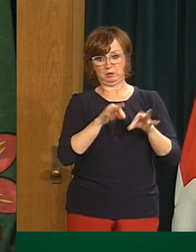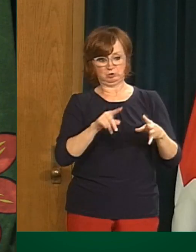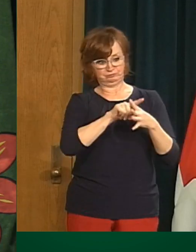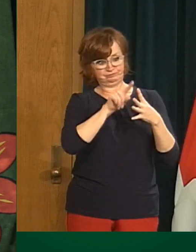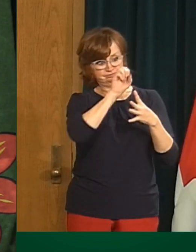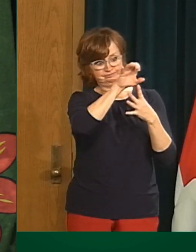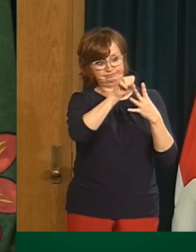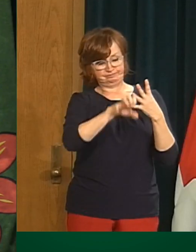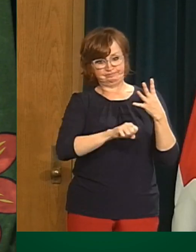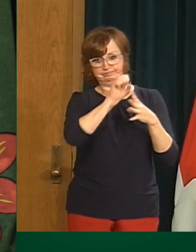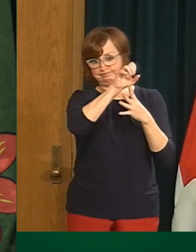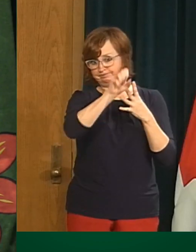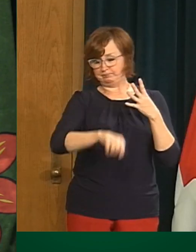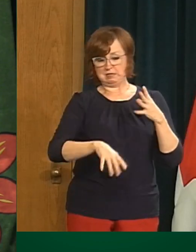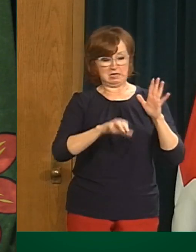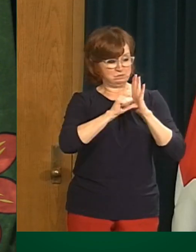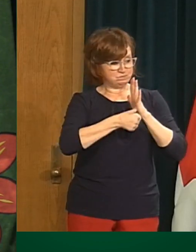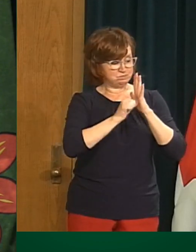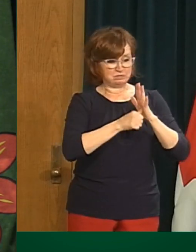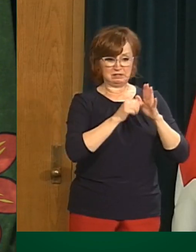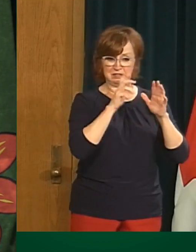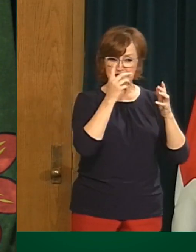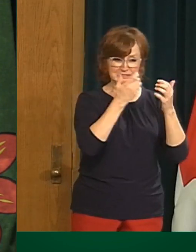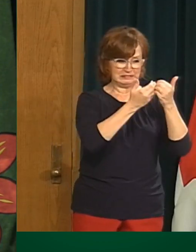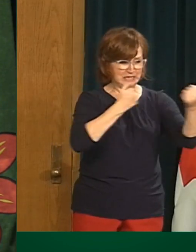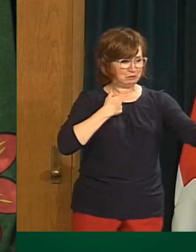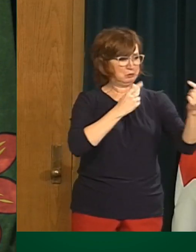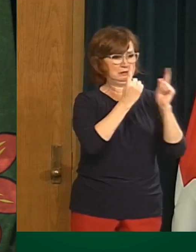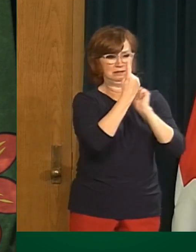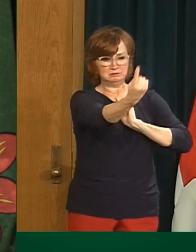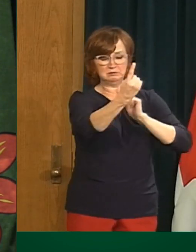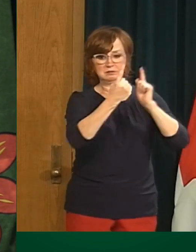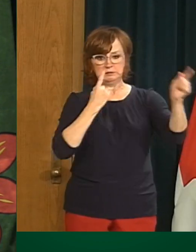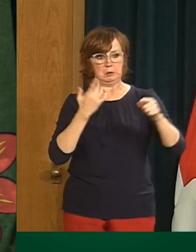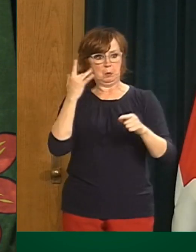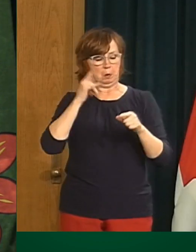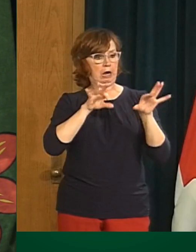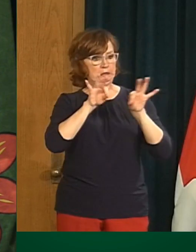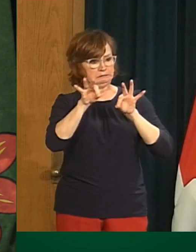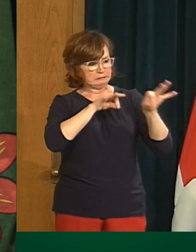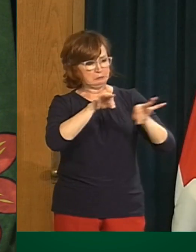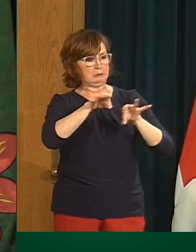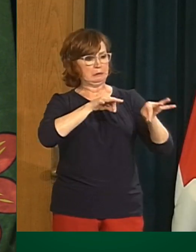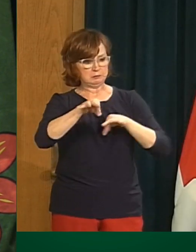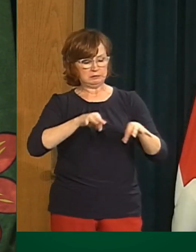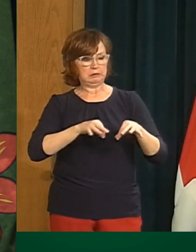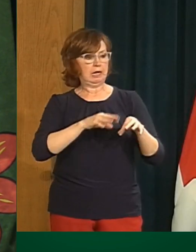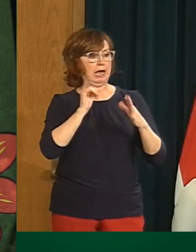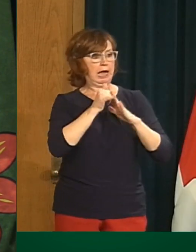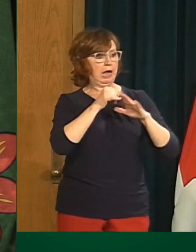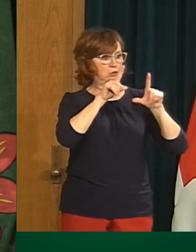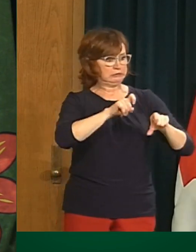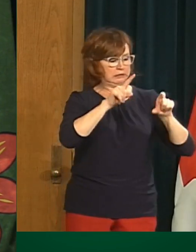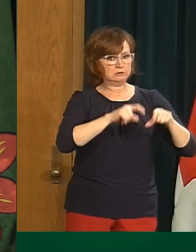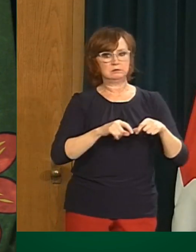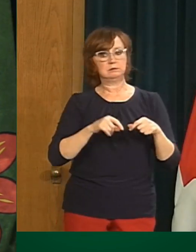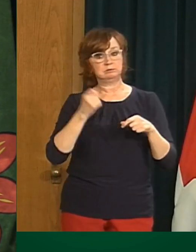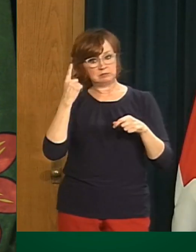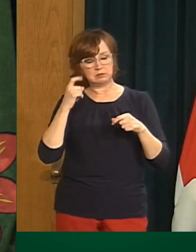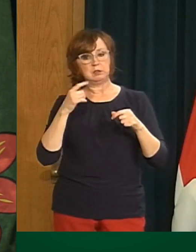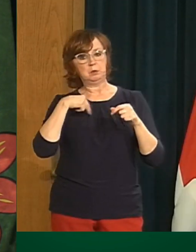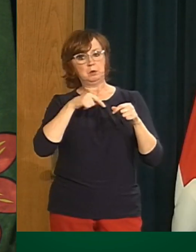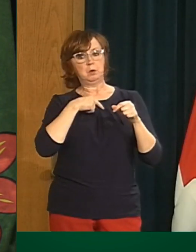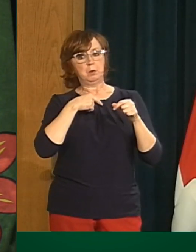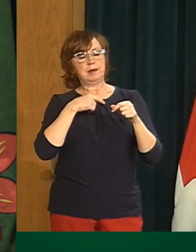about the importance of physical distancing and where and why and for what reasons they may request a test. And we are expanding, specific